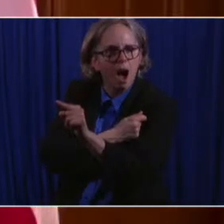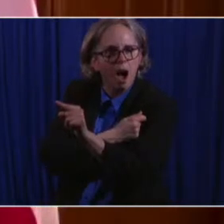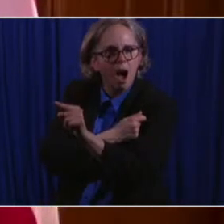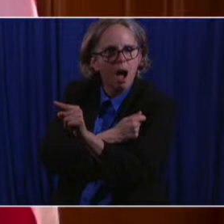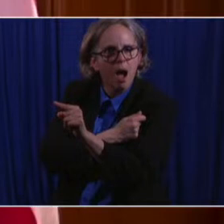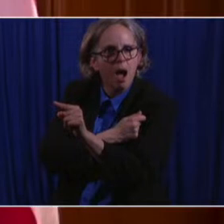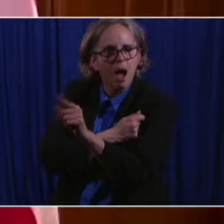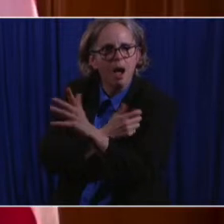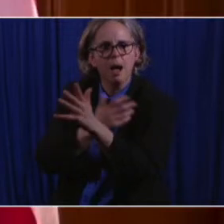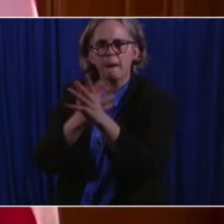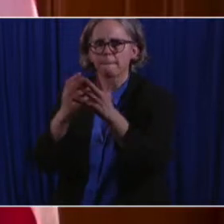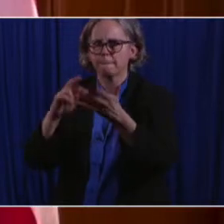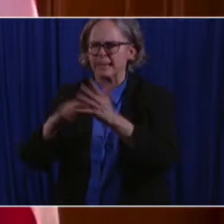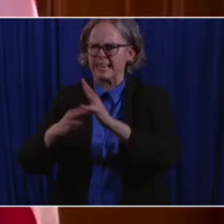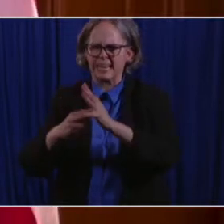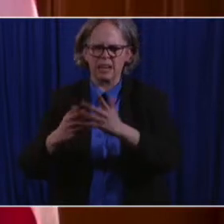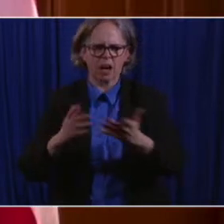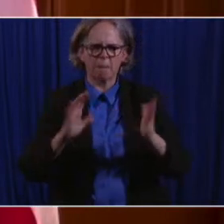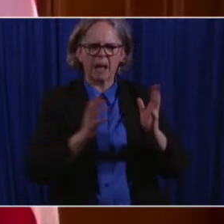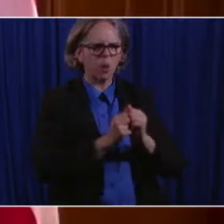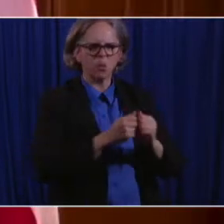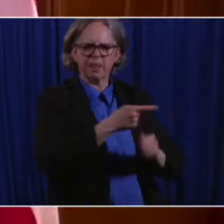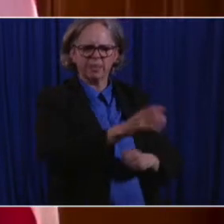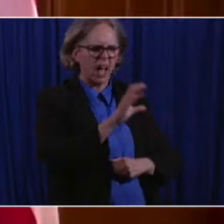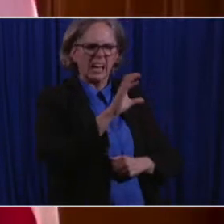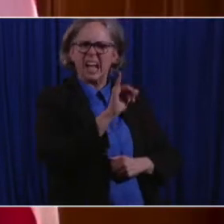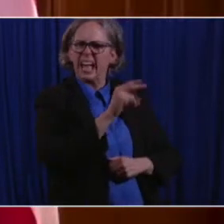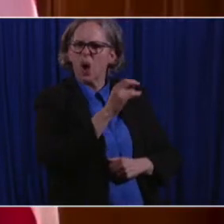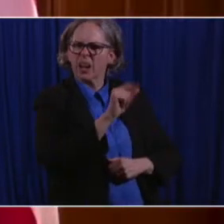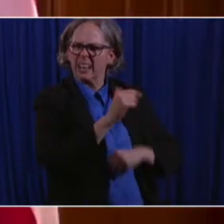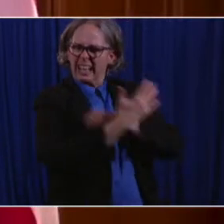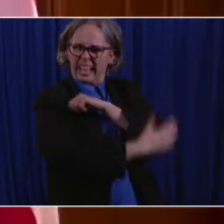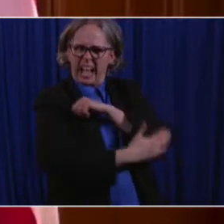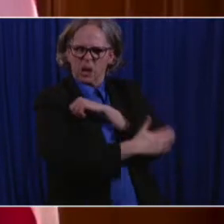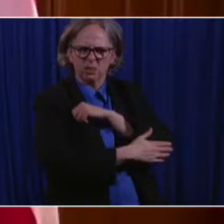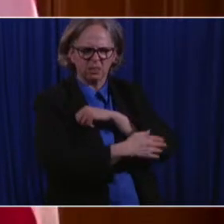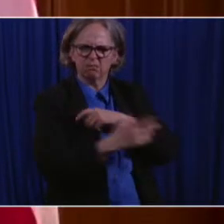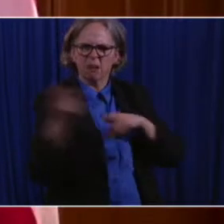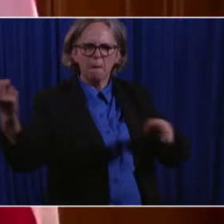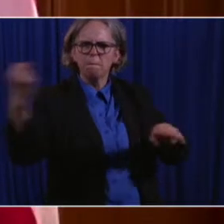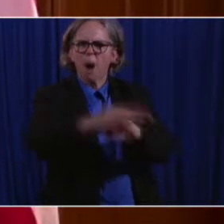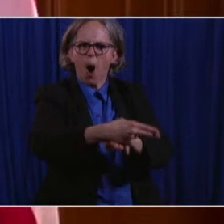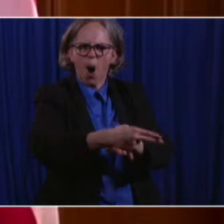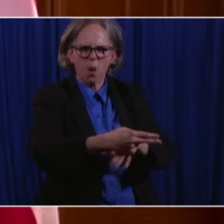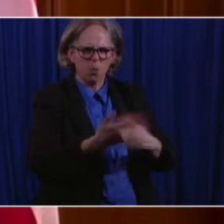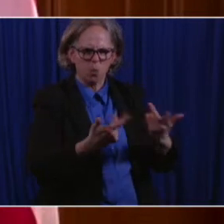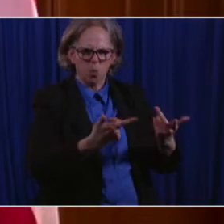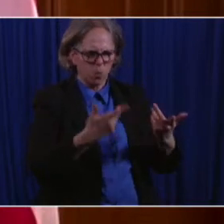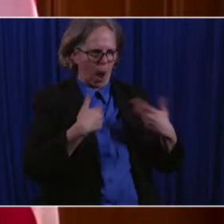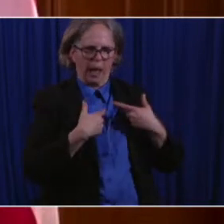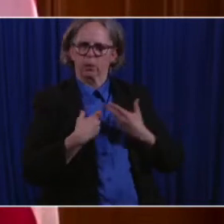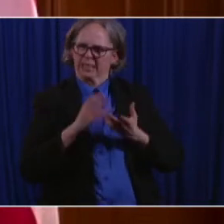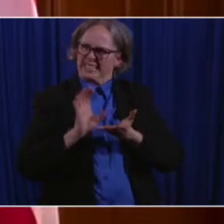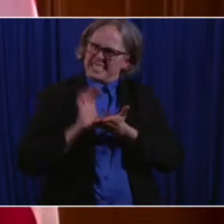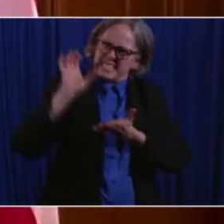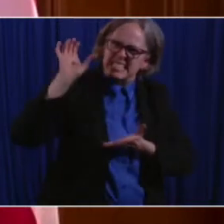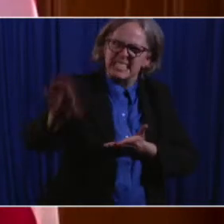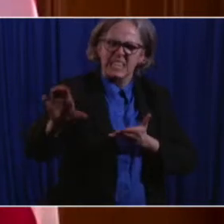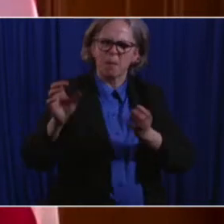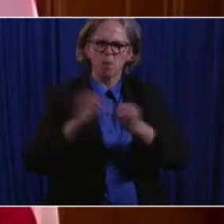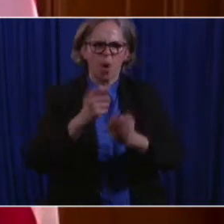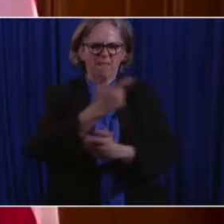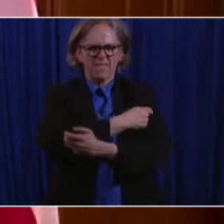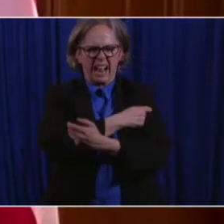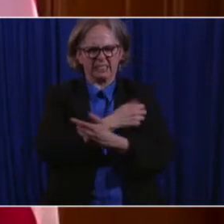for Cuyahoga County. If you look at some of the other mass vaccination sites where we're putting them out, again,